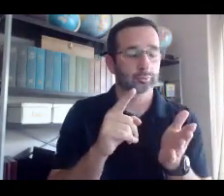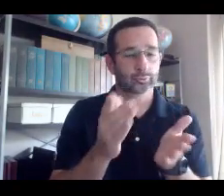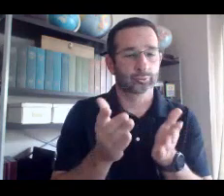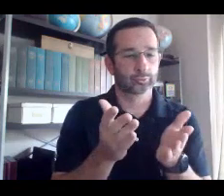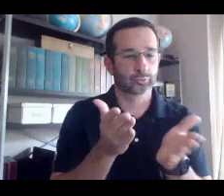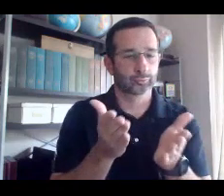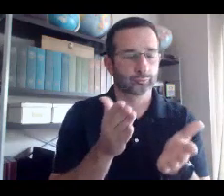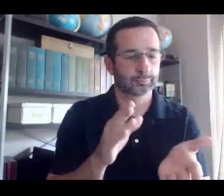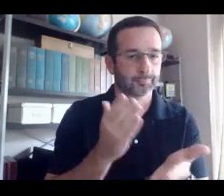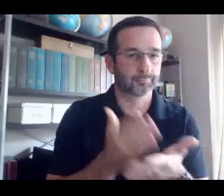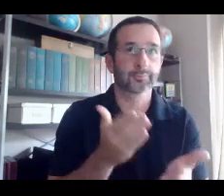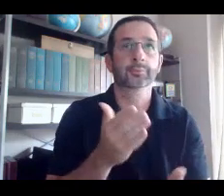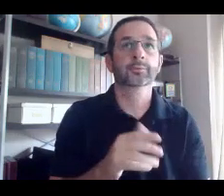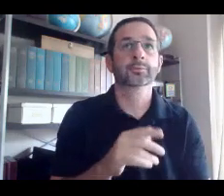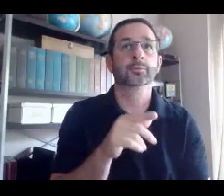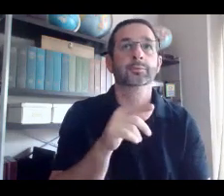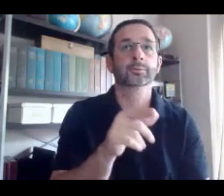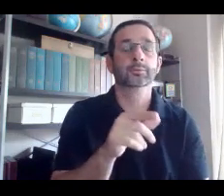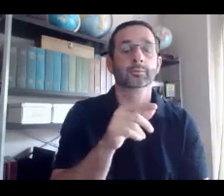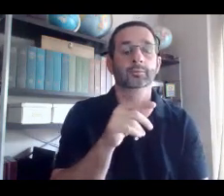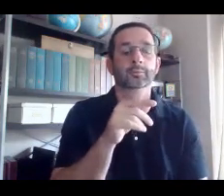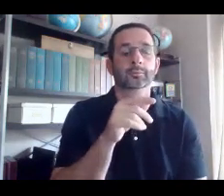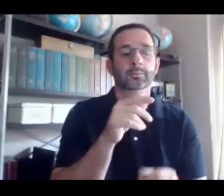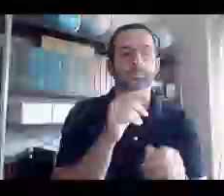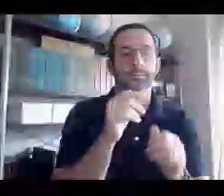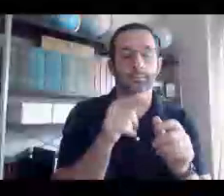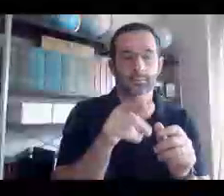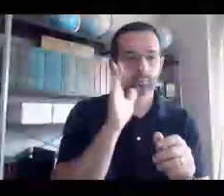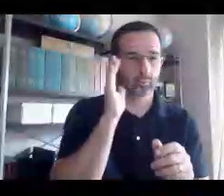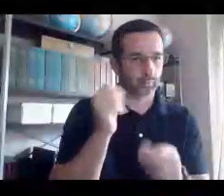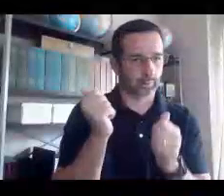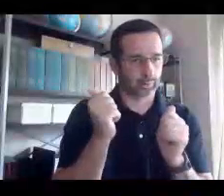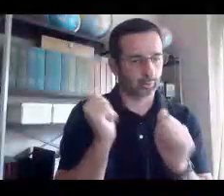Okay, now with research service verification,